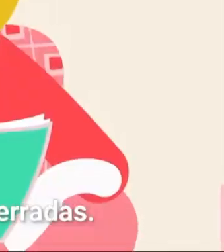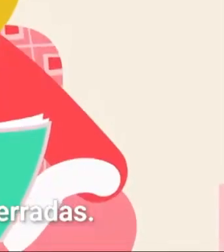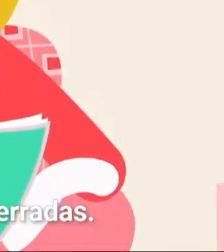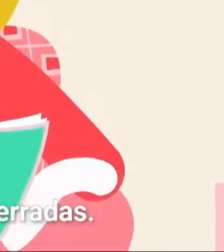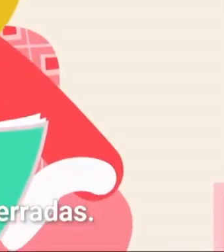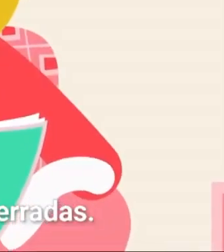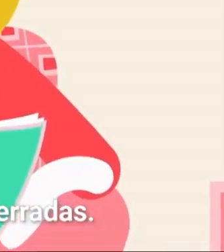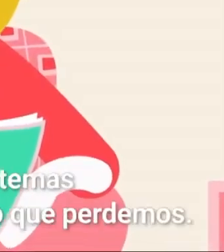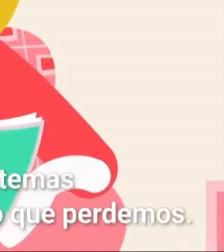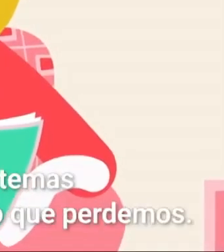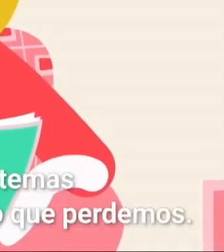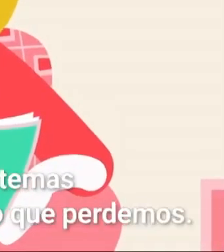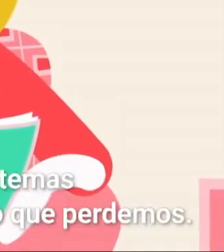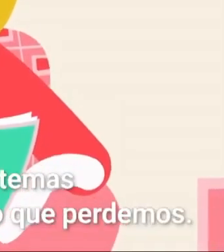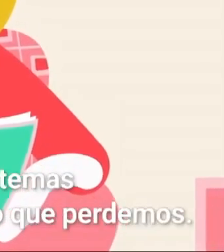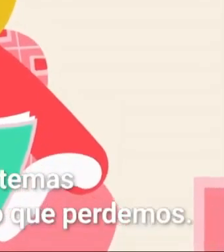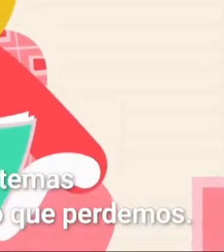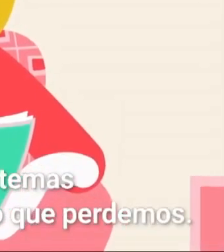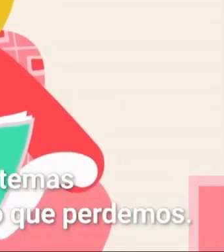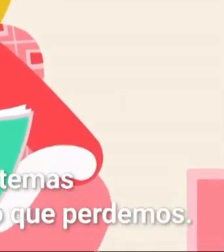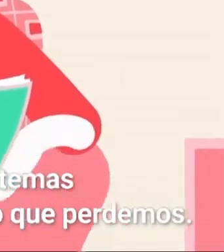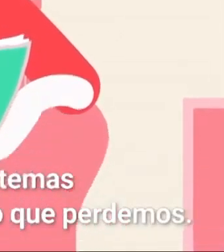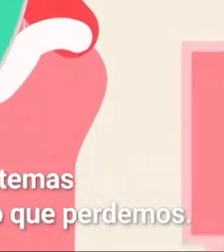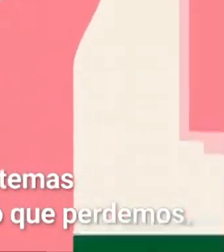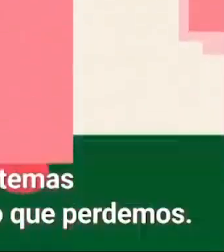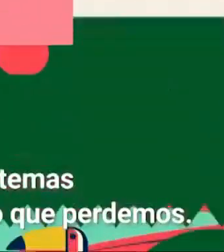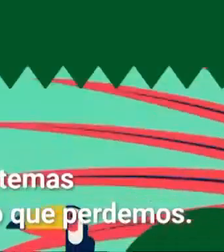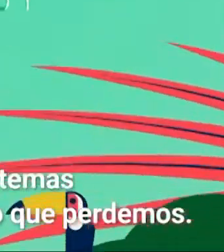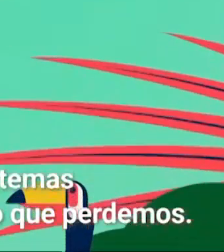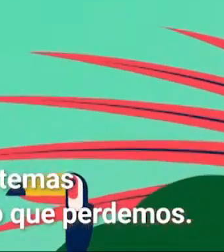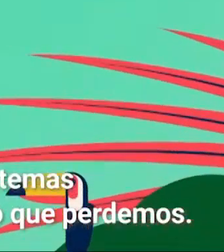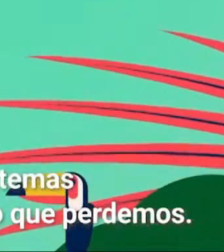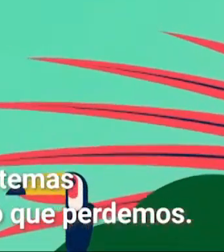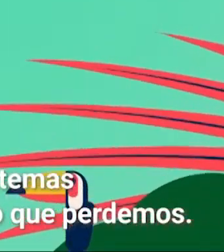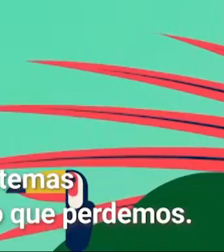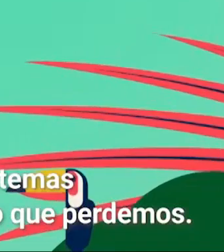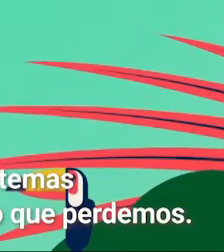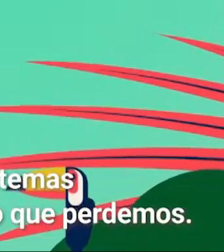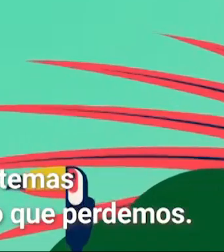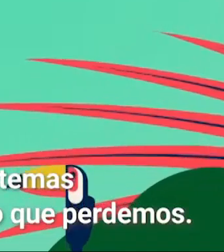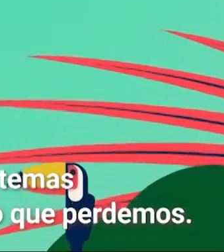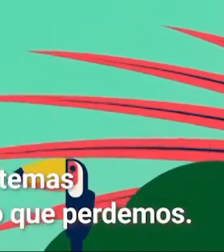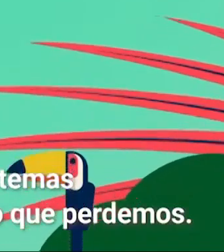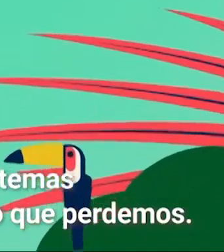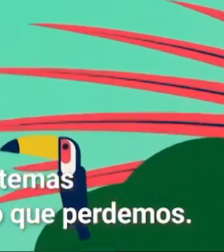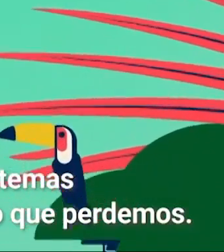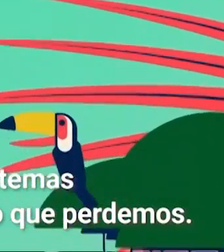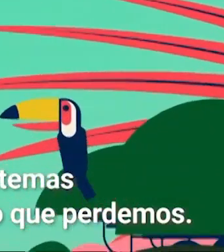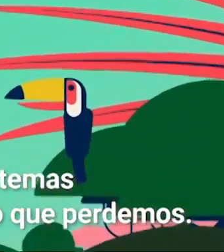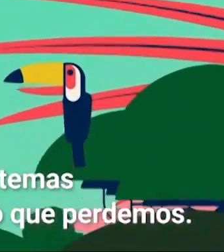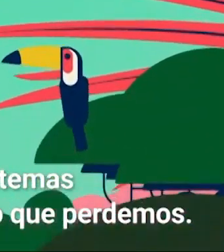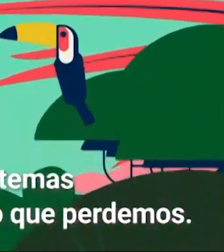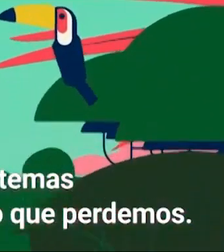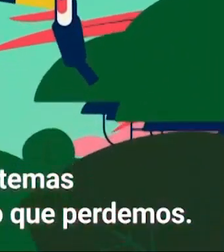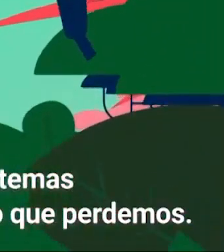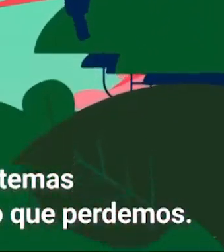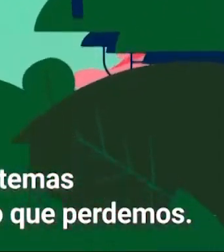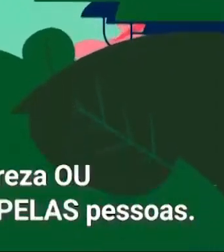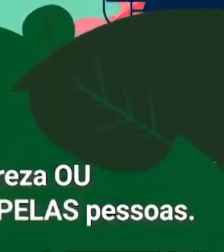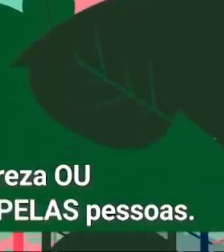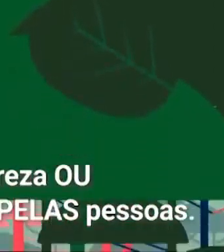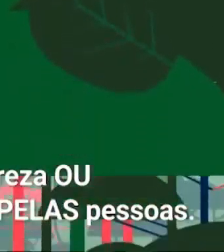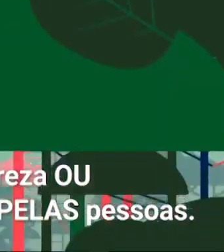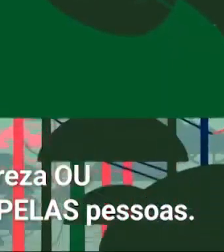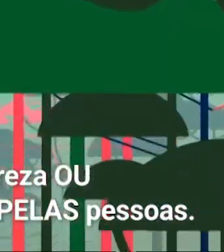to focus on what's going wrong. But ecosystem-based adaptation is about focusing on what we gain, not on what we